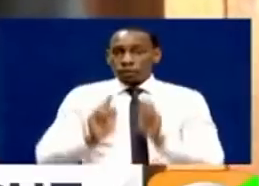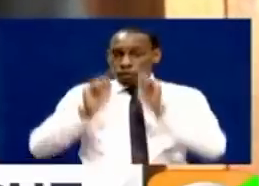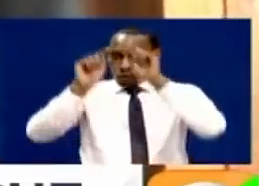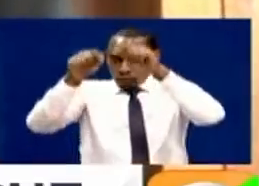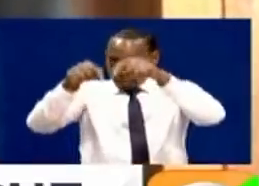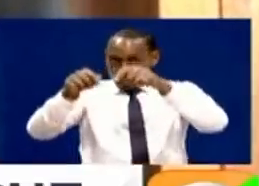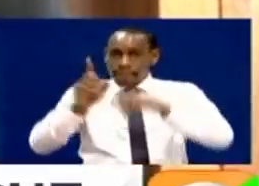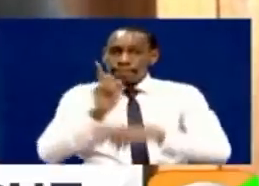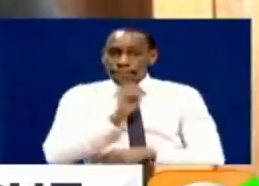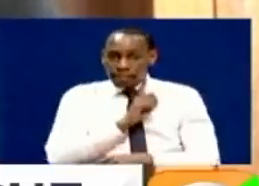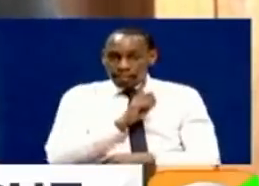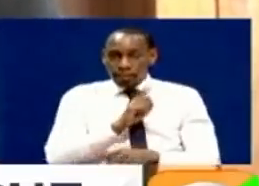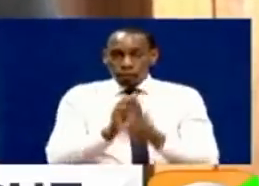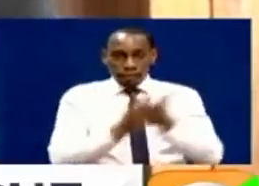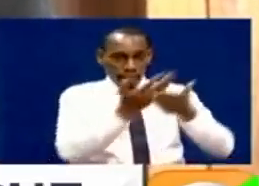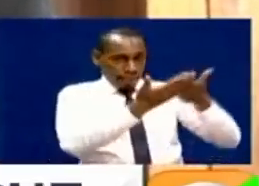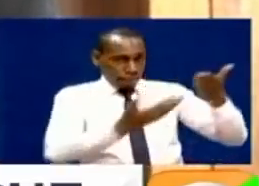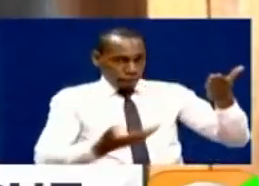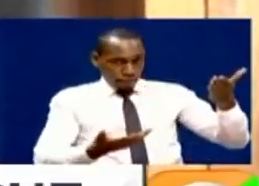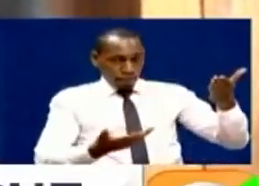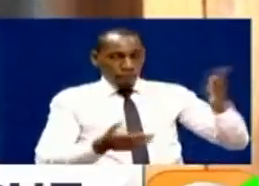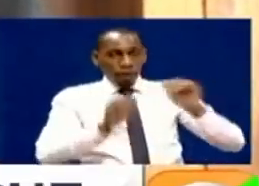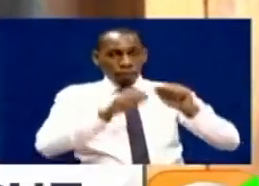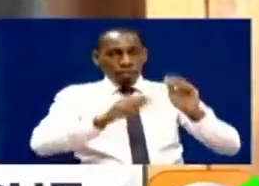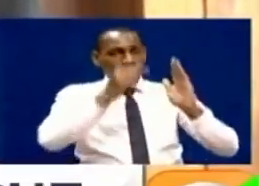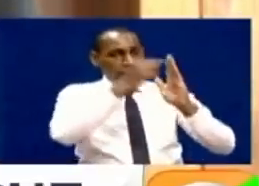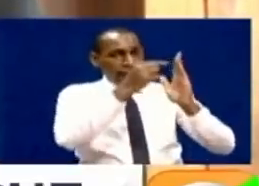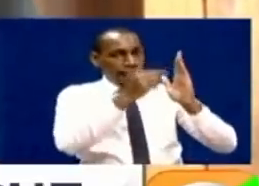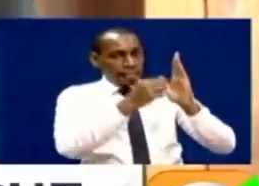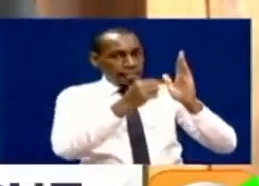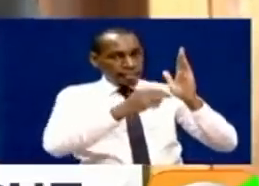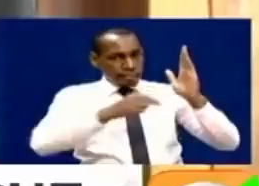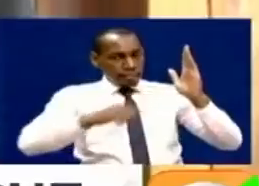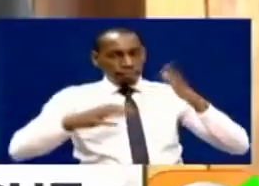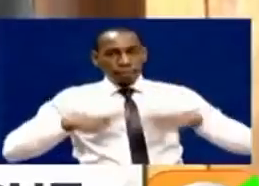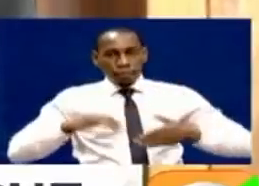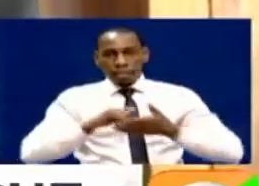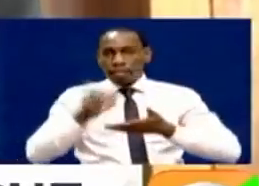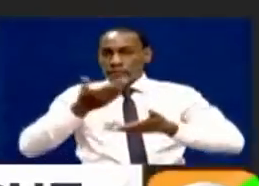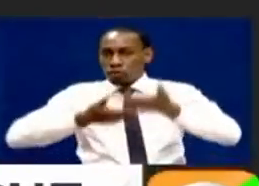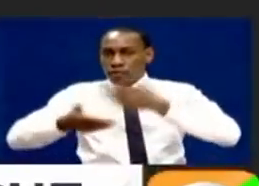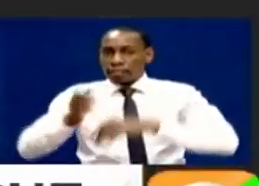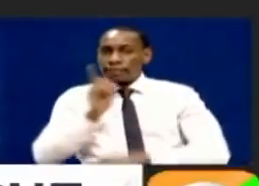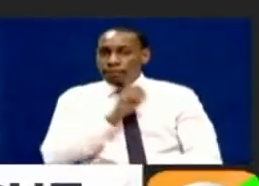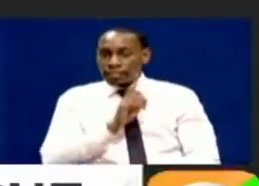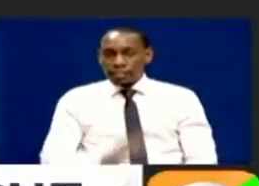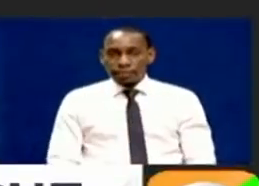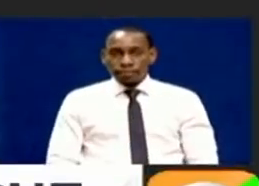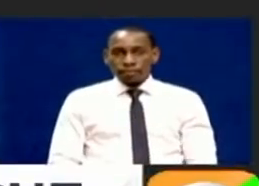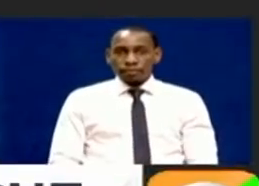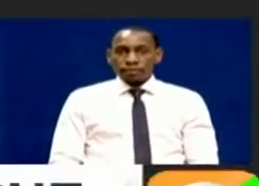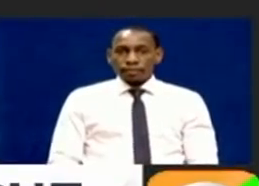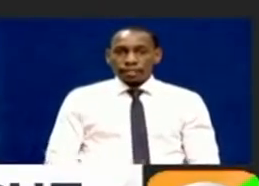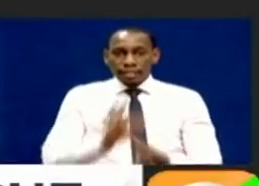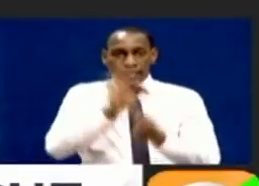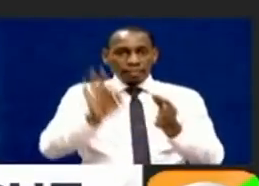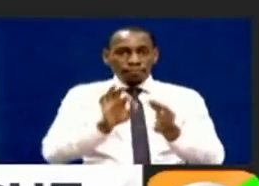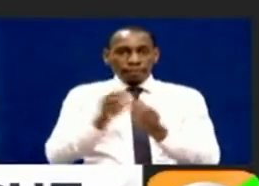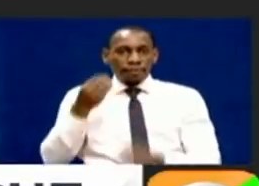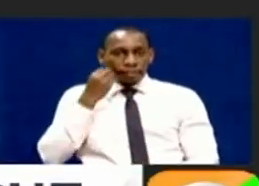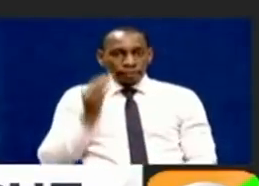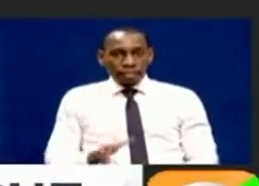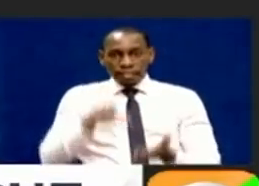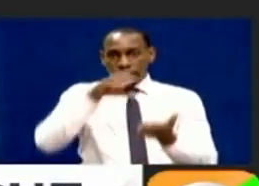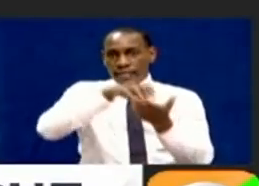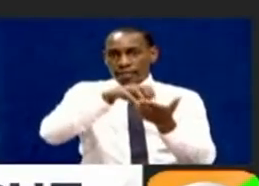We went down to the ground, and with a form, we were able to list all those people they came to contact to. Let's take this specific patient's